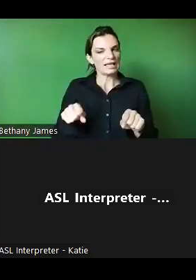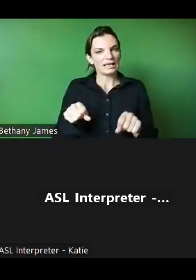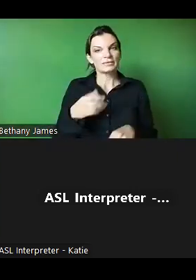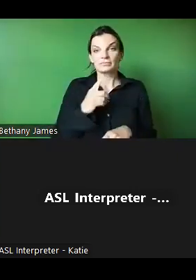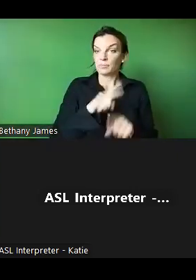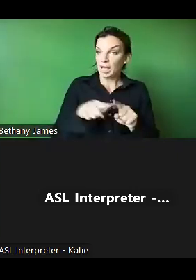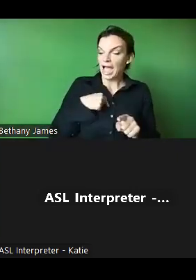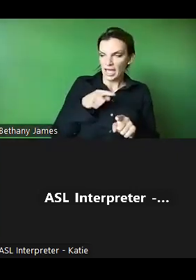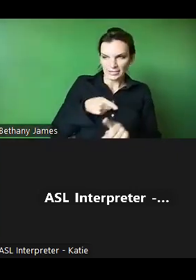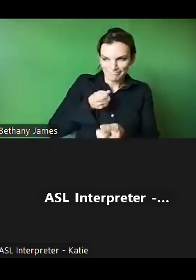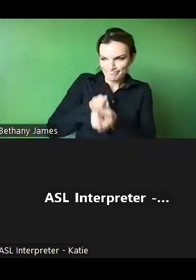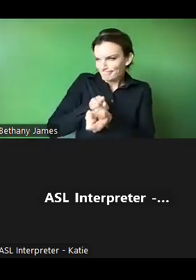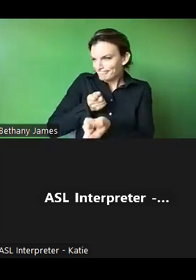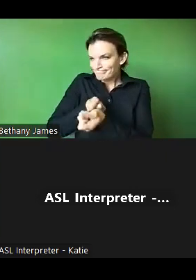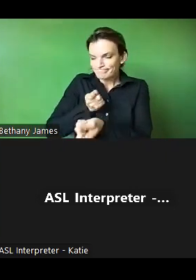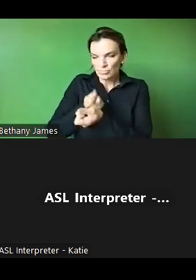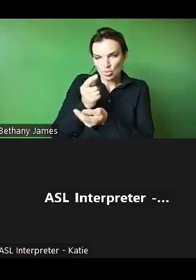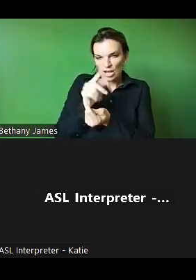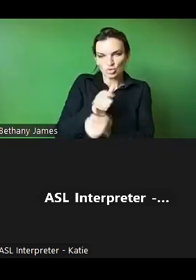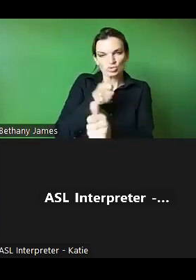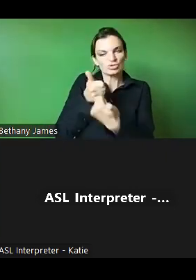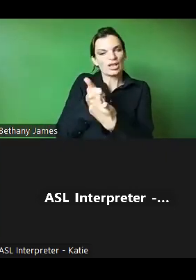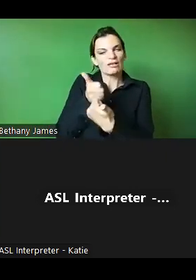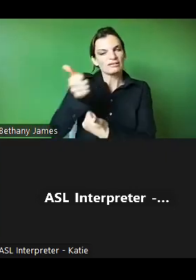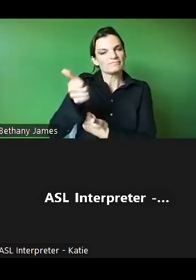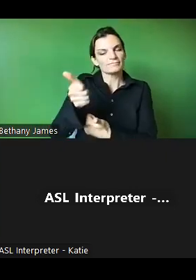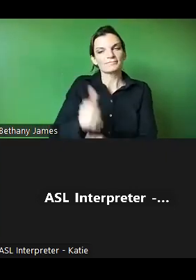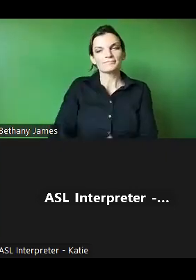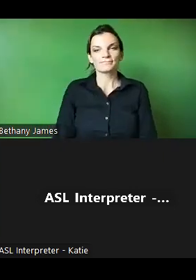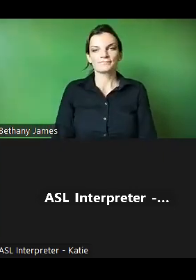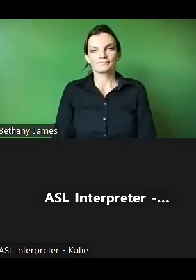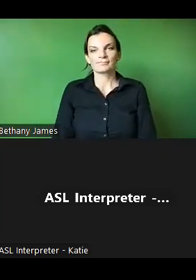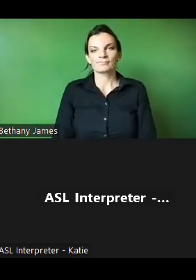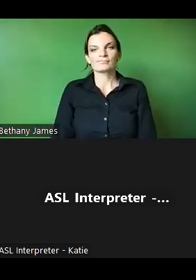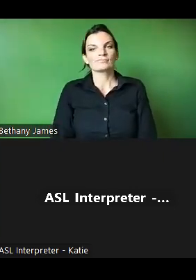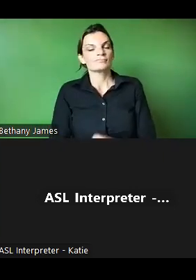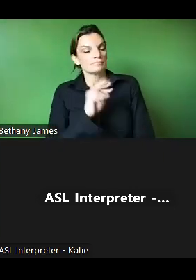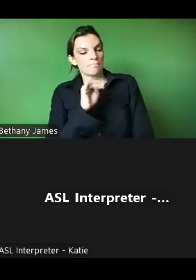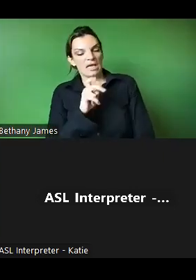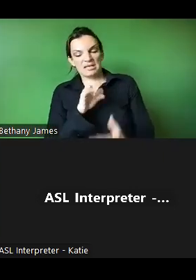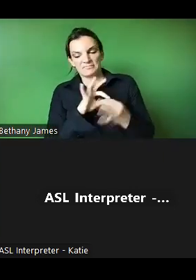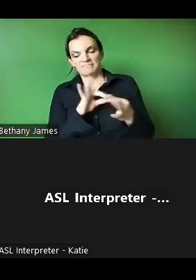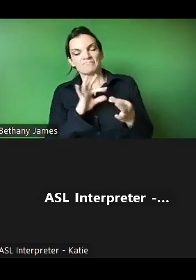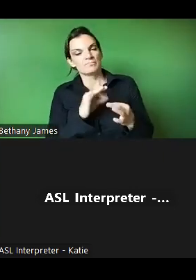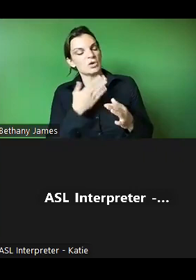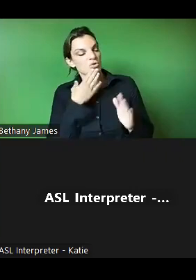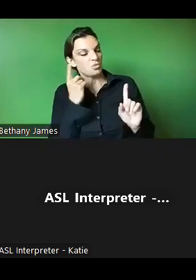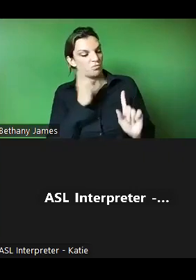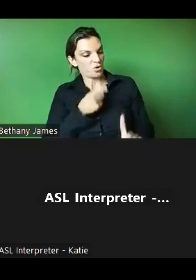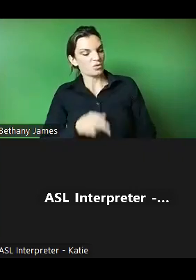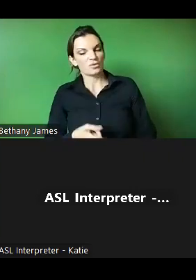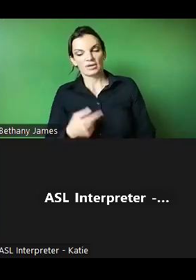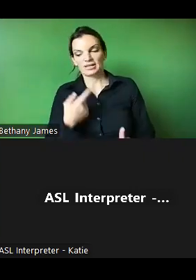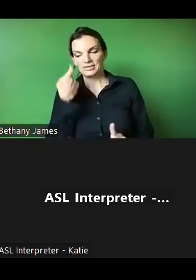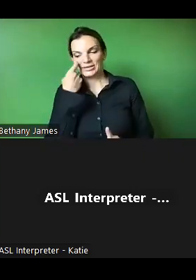her challenging questions about her experience. And I love what you just shared, because I think that illustrates a couple of the things we've